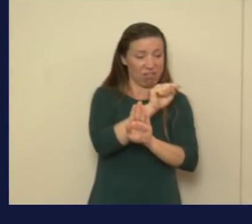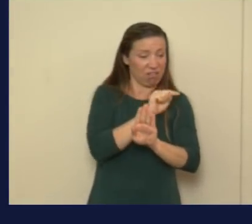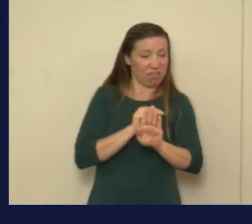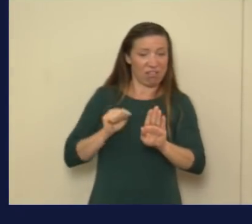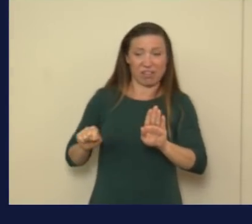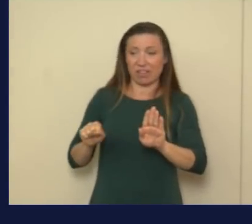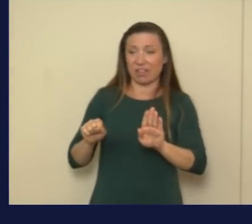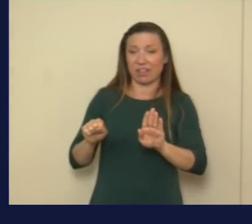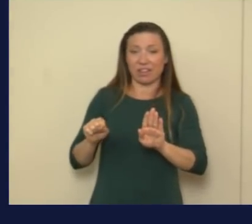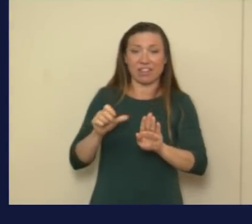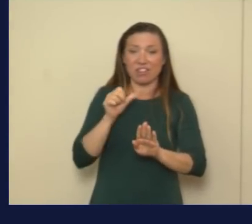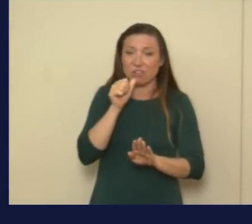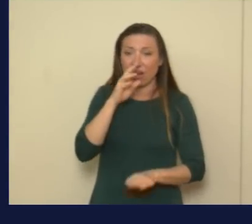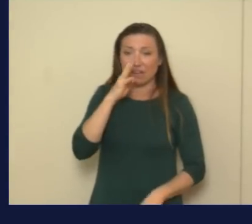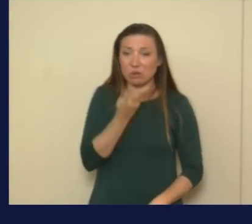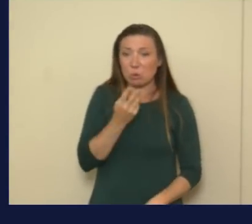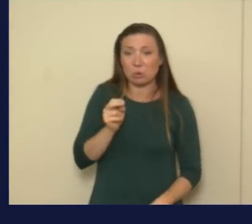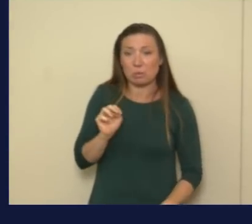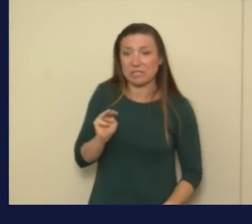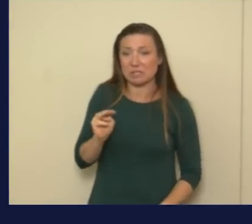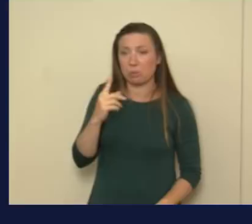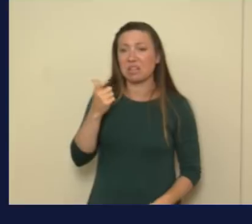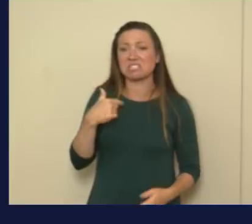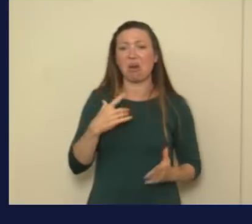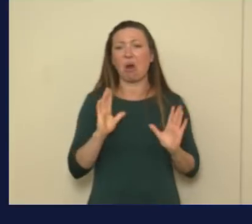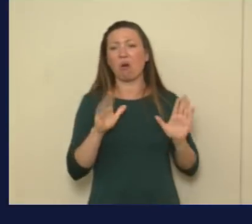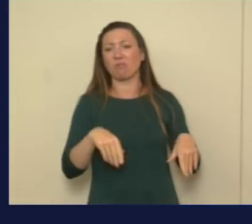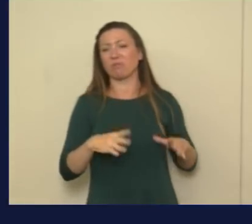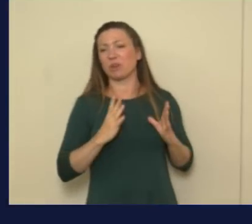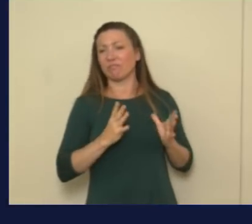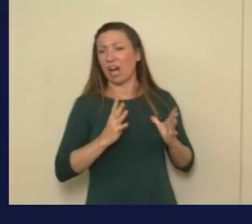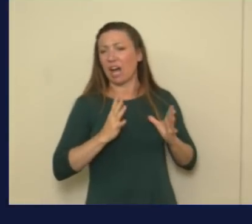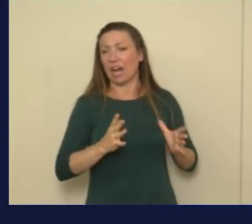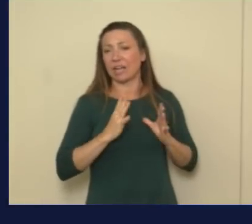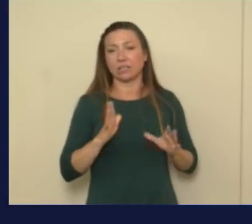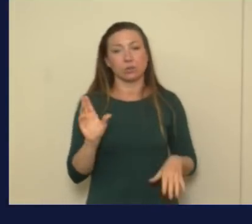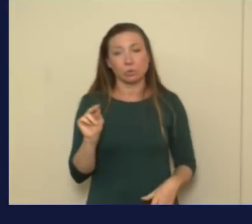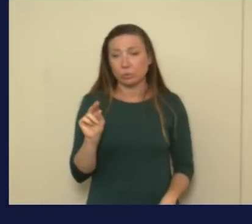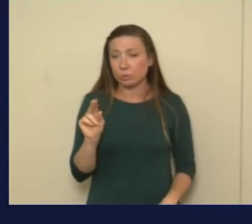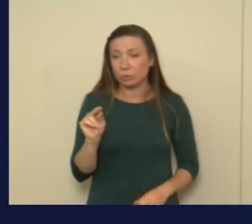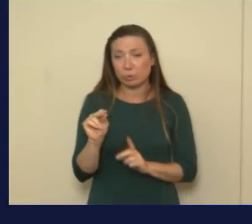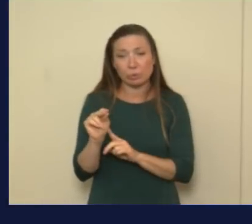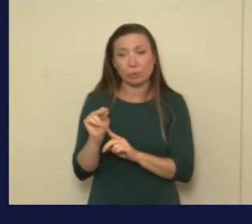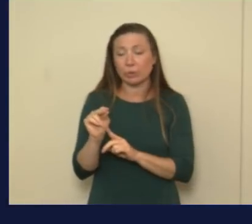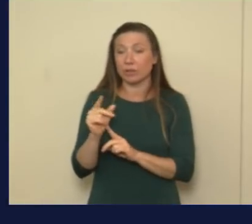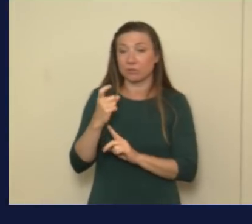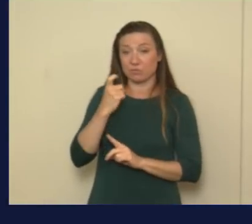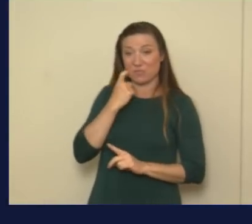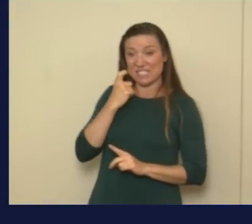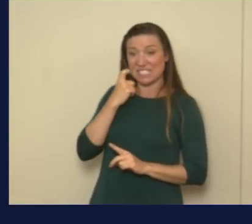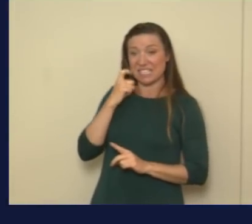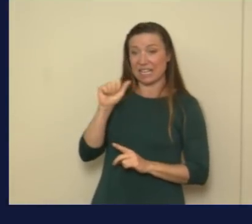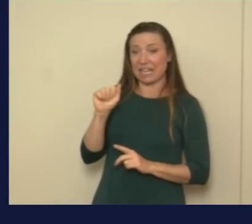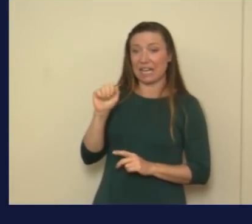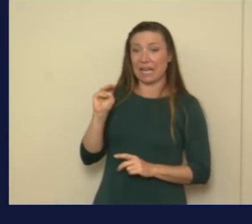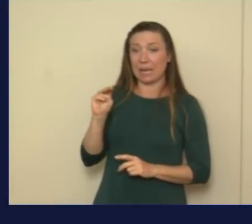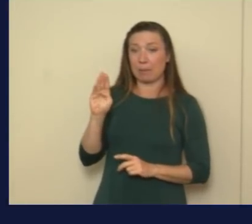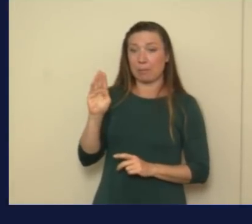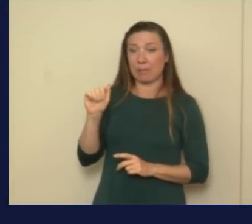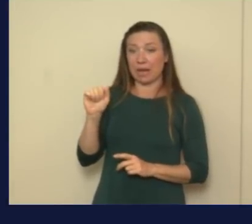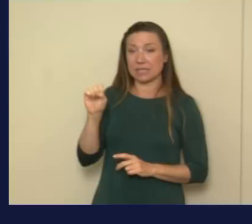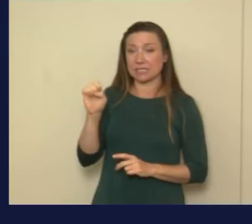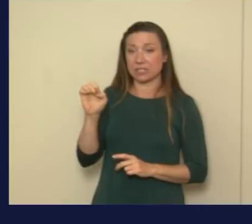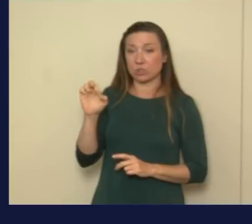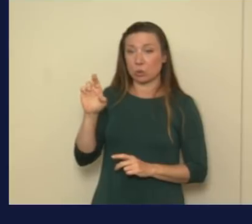the country thinks that we're okay. And in fact, we had a visit from Ambassador Deborah Birx, and